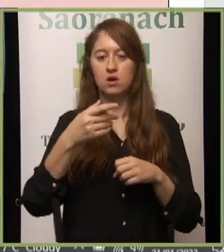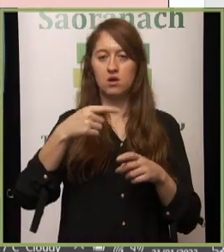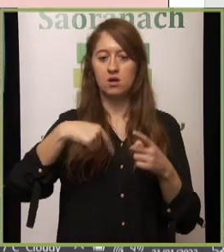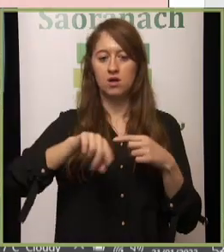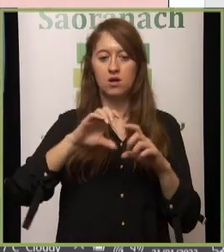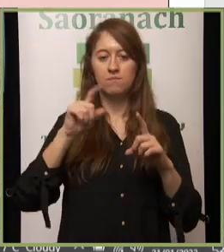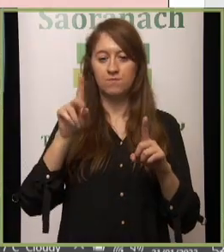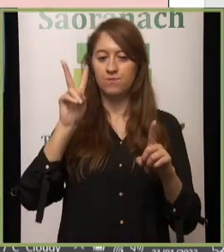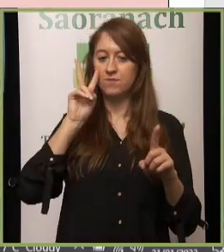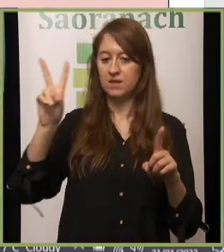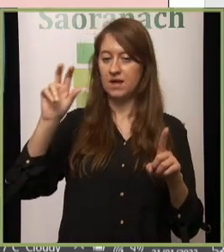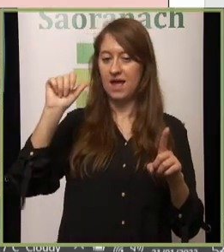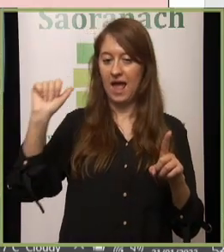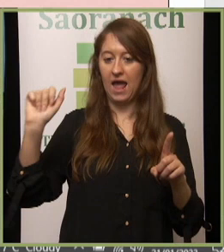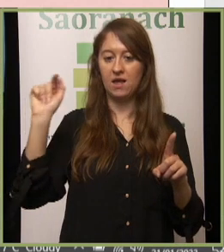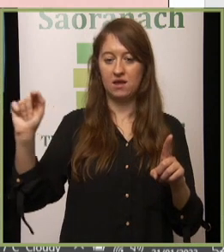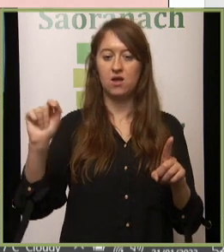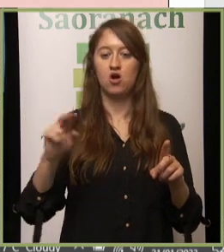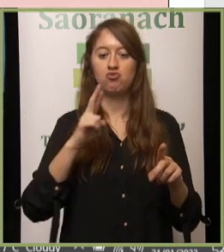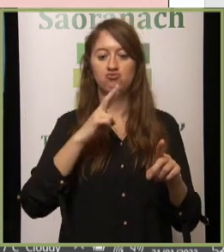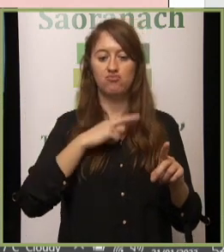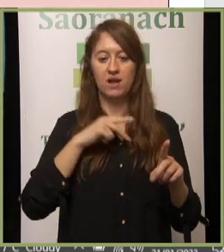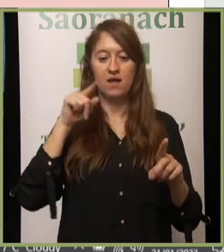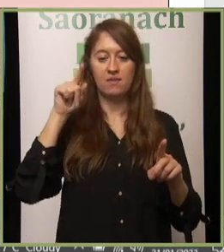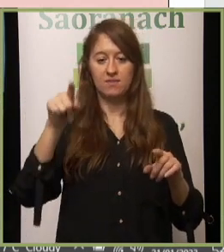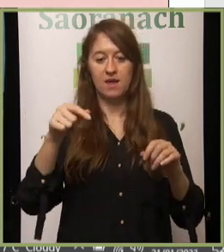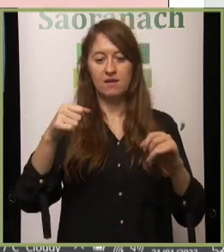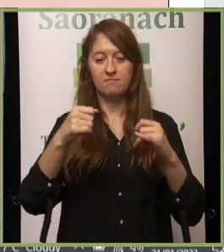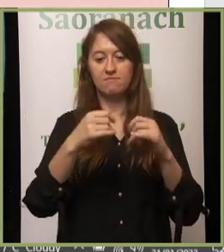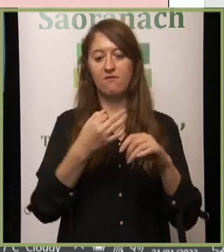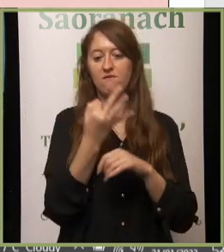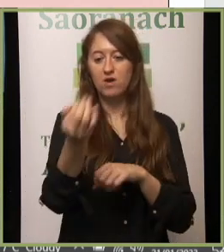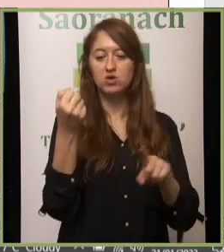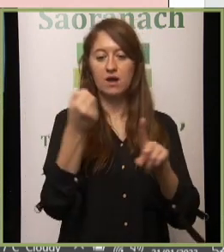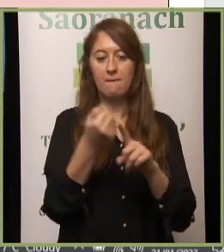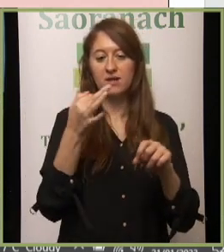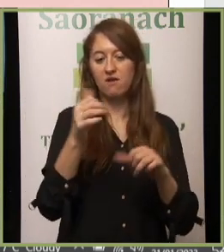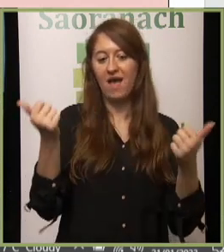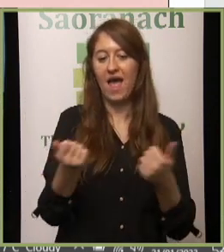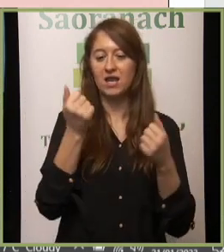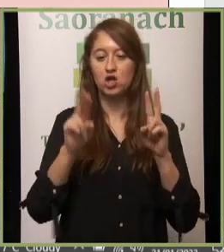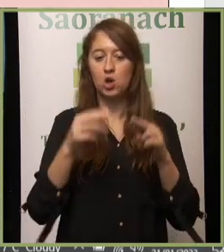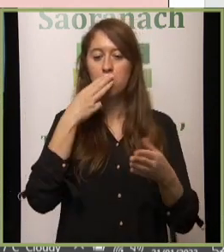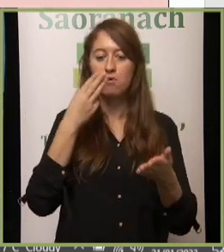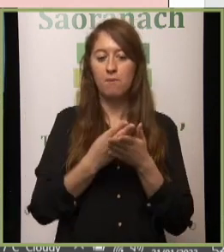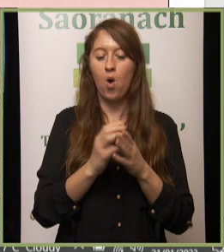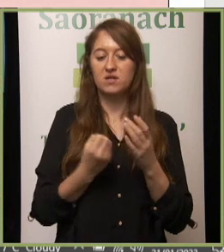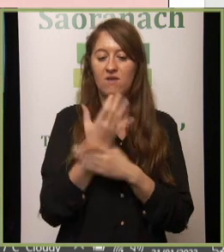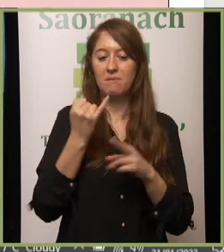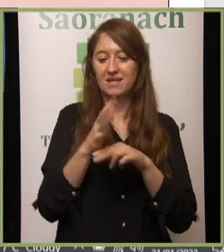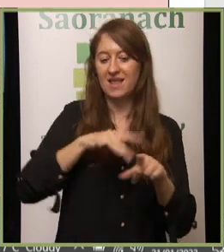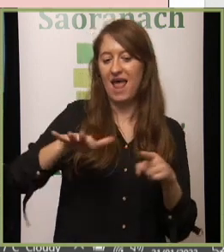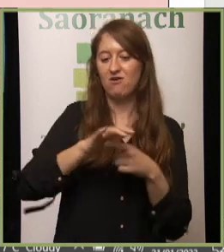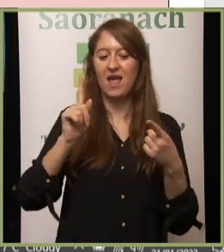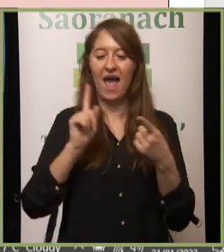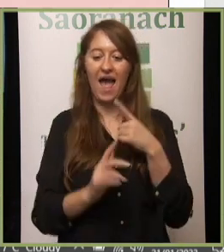These councils are there as the conscience of the people, thinking only about the potential future impacts of any proposed new development in the area.